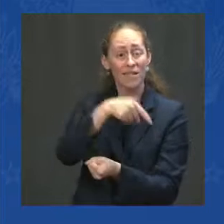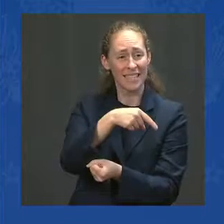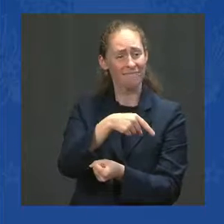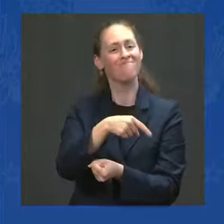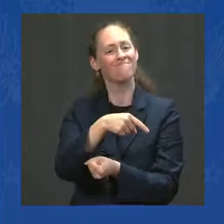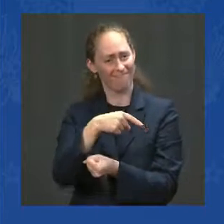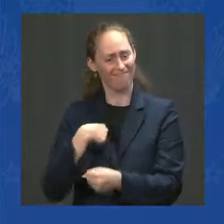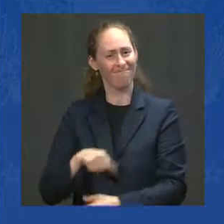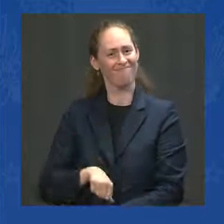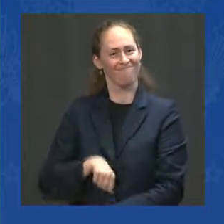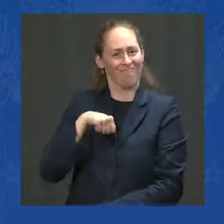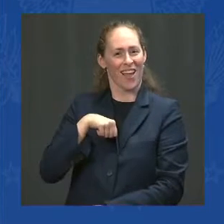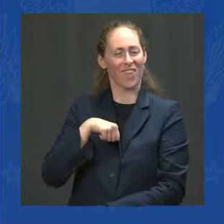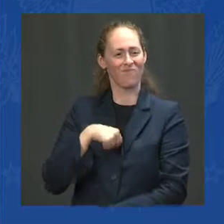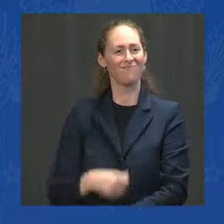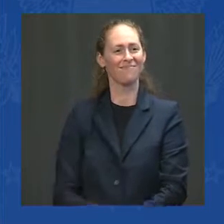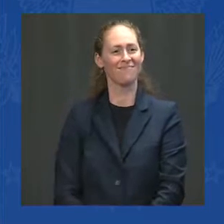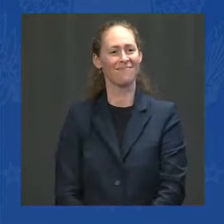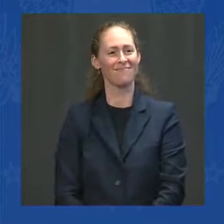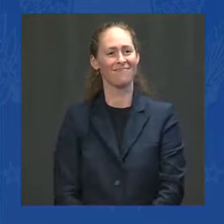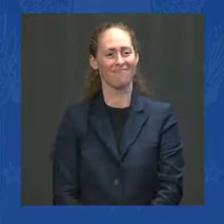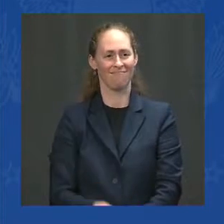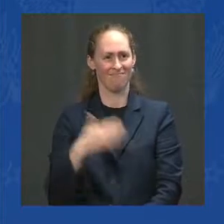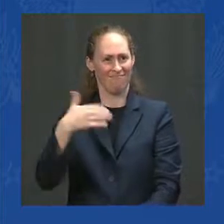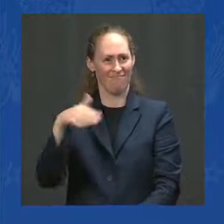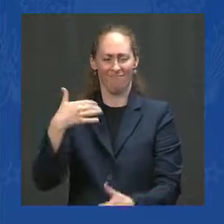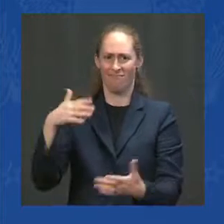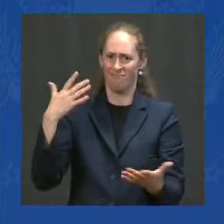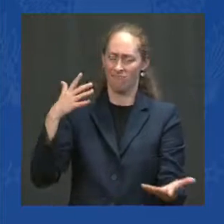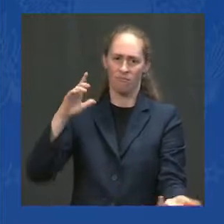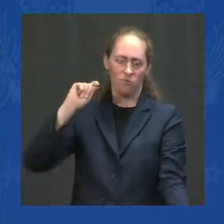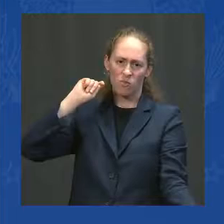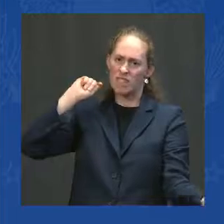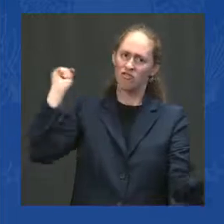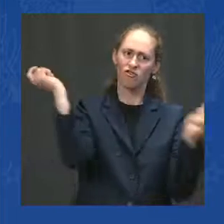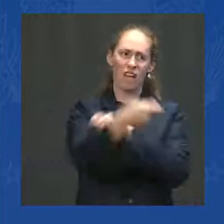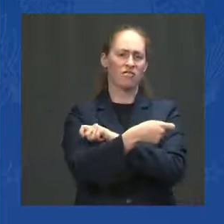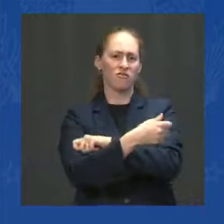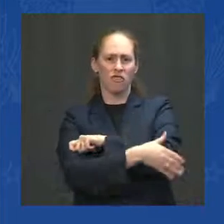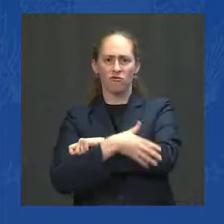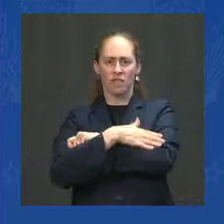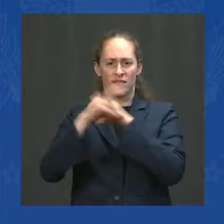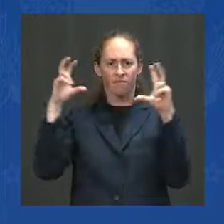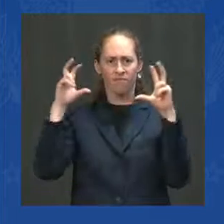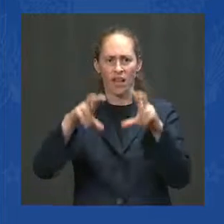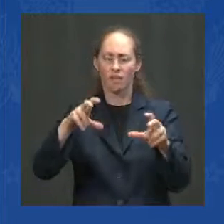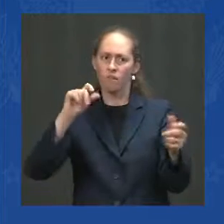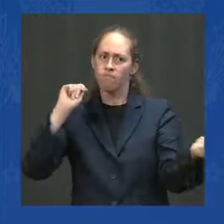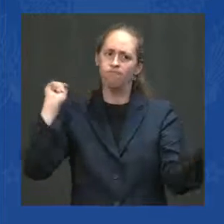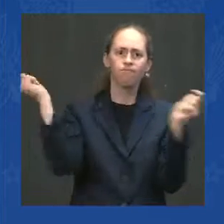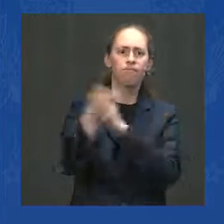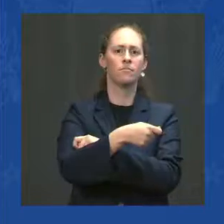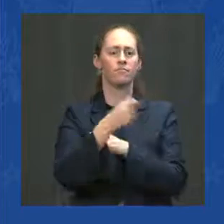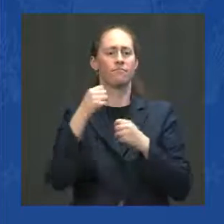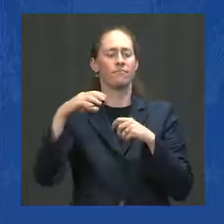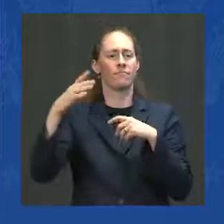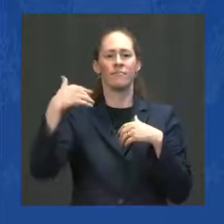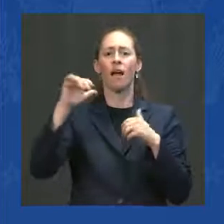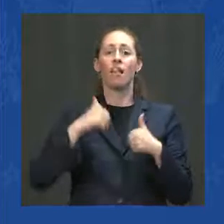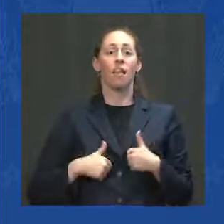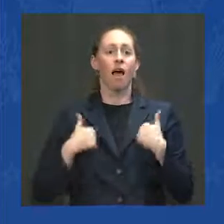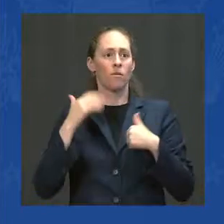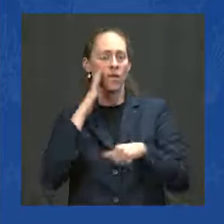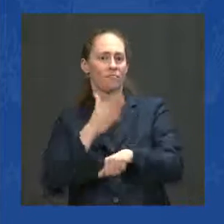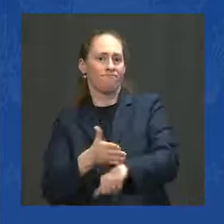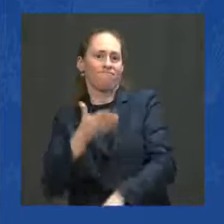unprecedented investments that are going to transform the nation and change millions of lives for the better. Think about what's going to happen in a